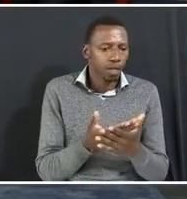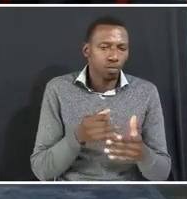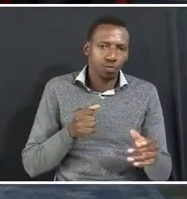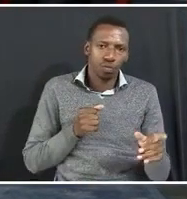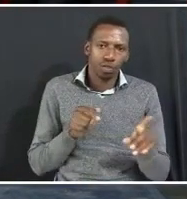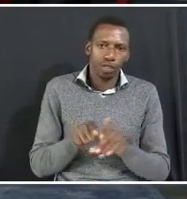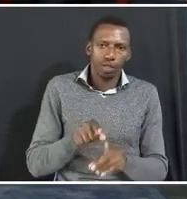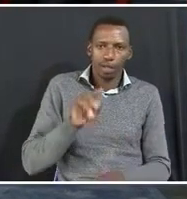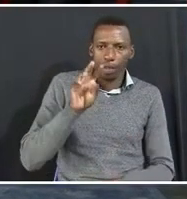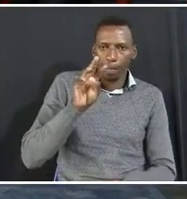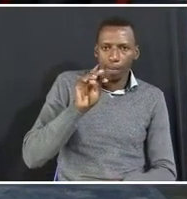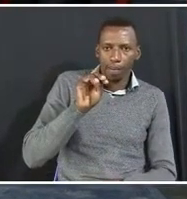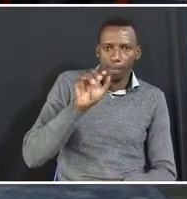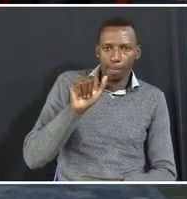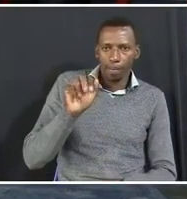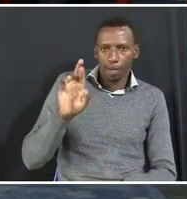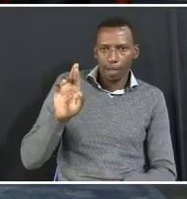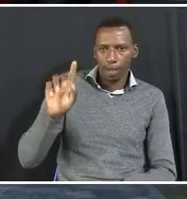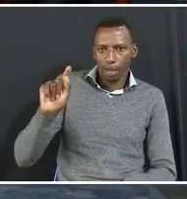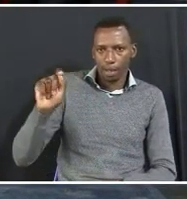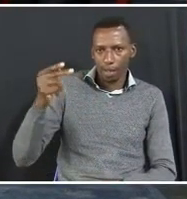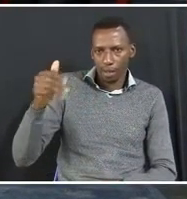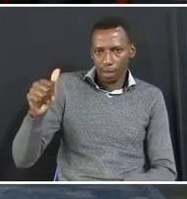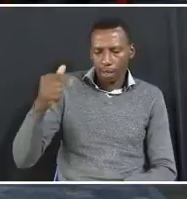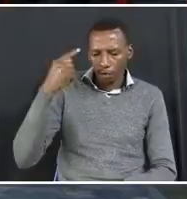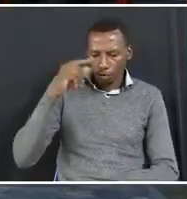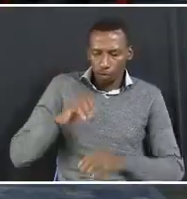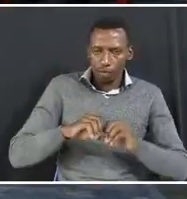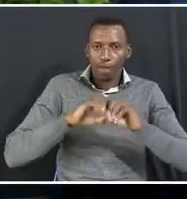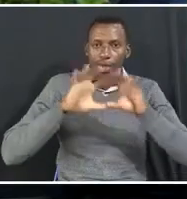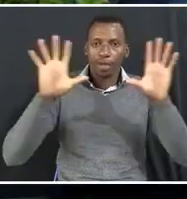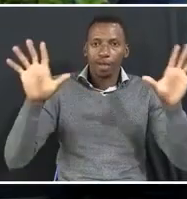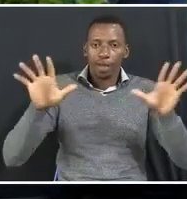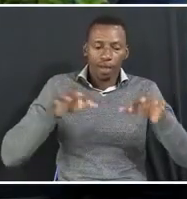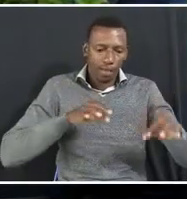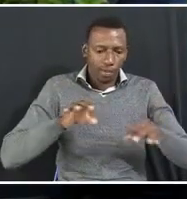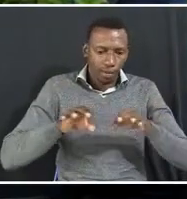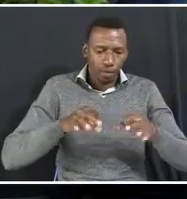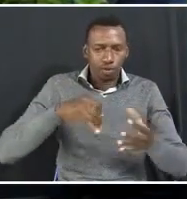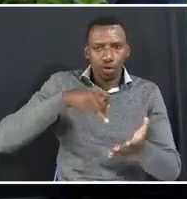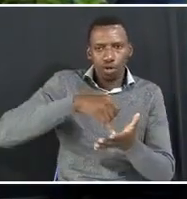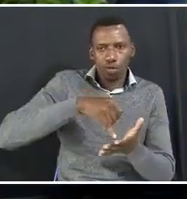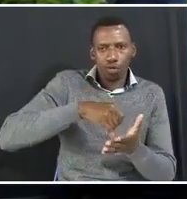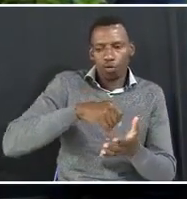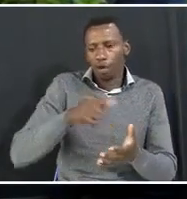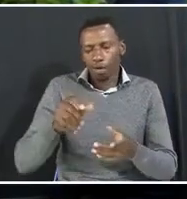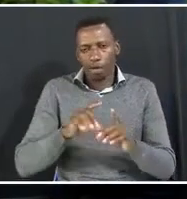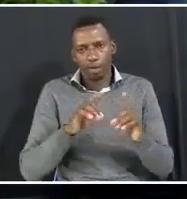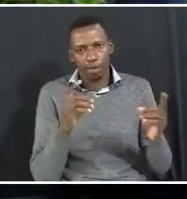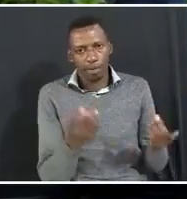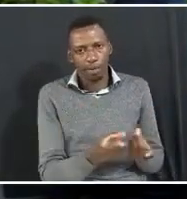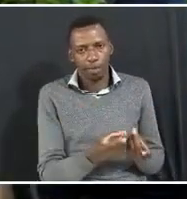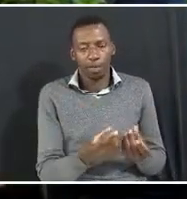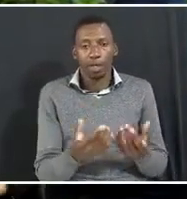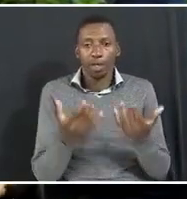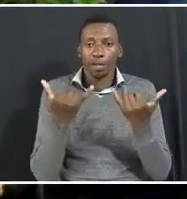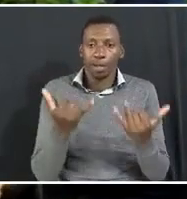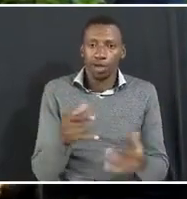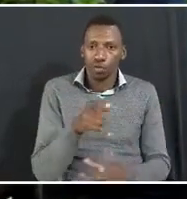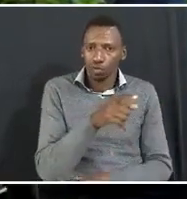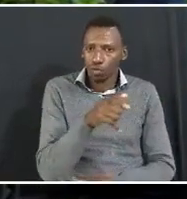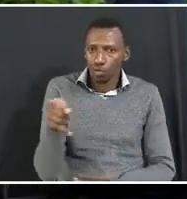elaborate explanation of the involvement of other departments. Now, I know on